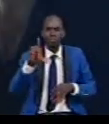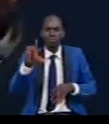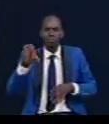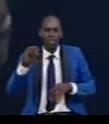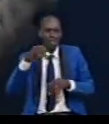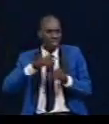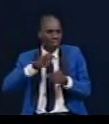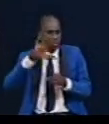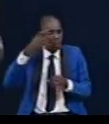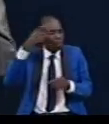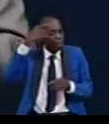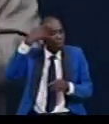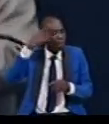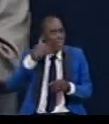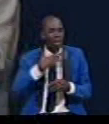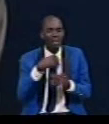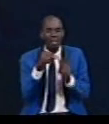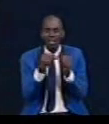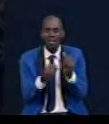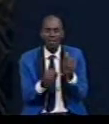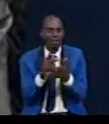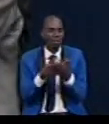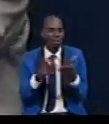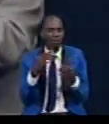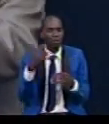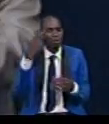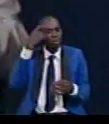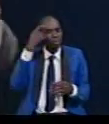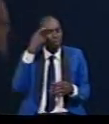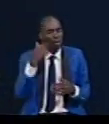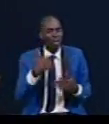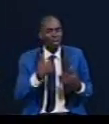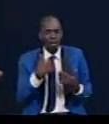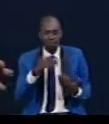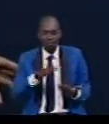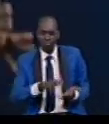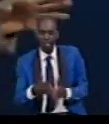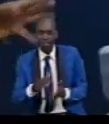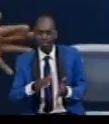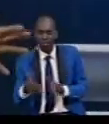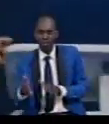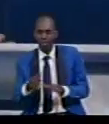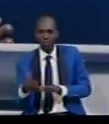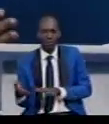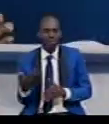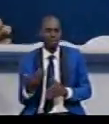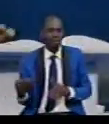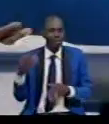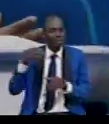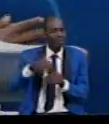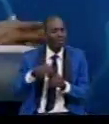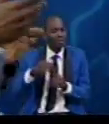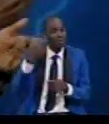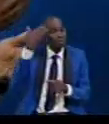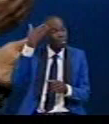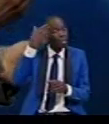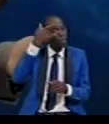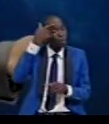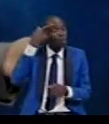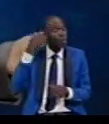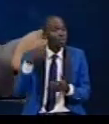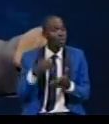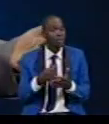And different parts of the brain, they have those dead cells there, and because they are dead, you